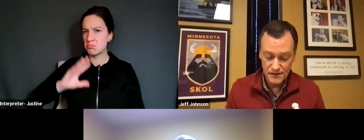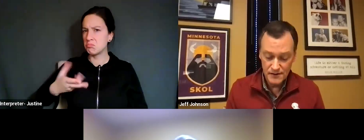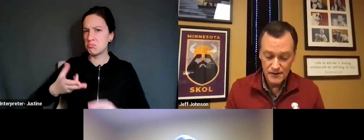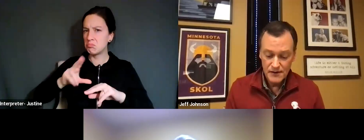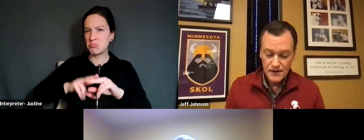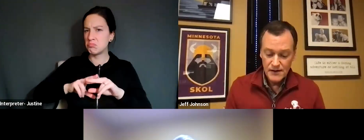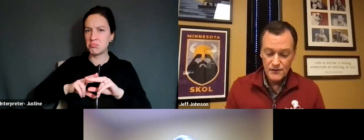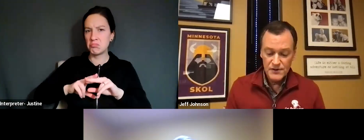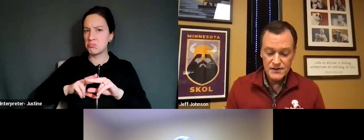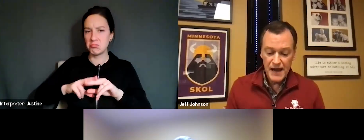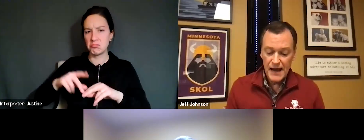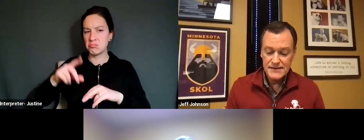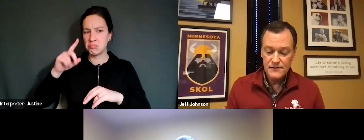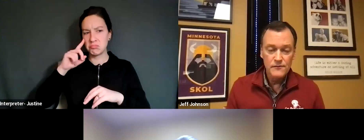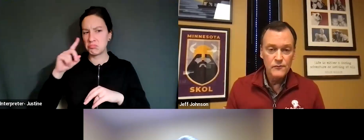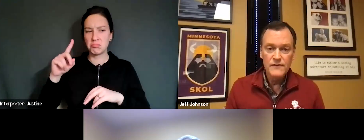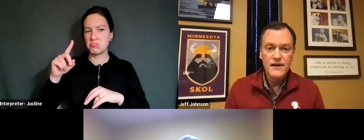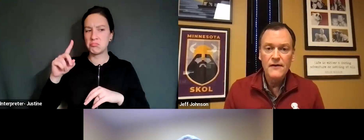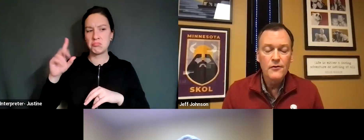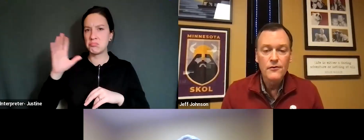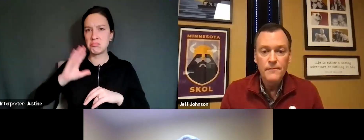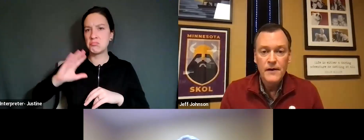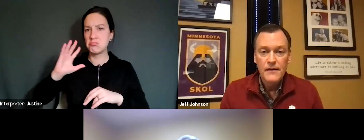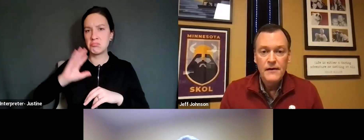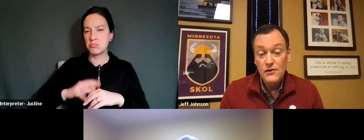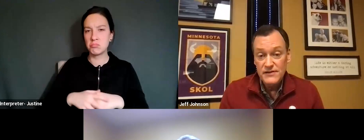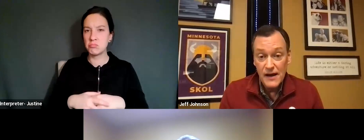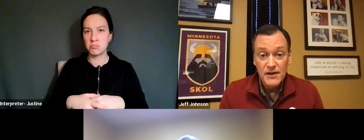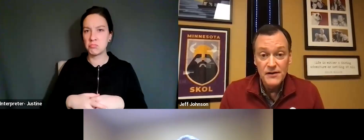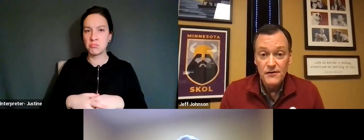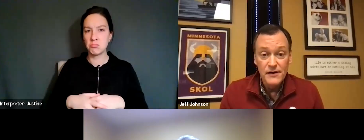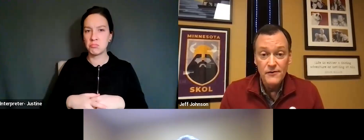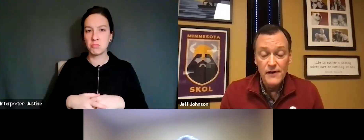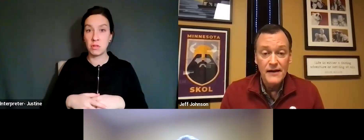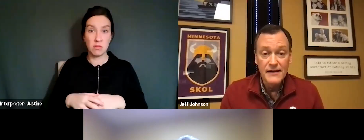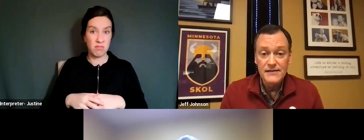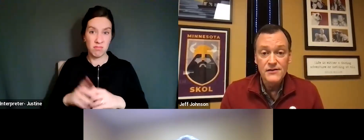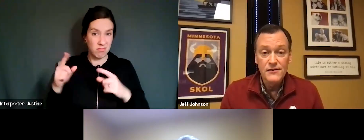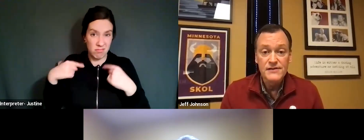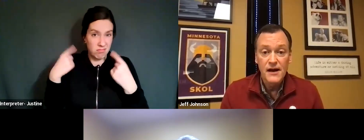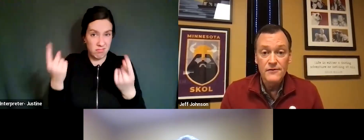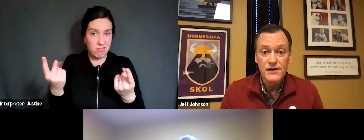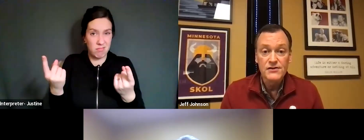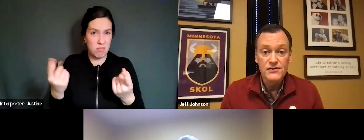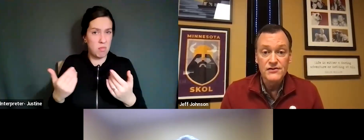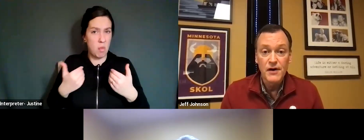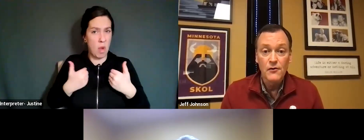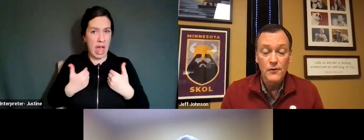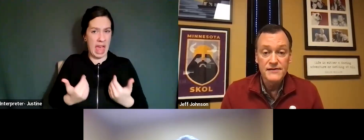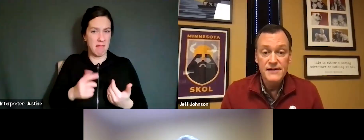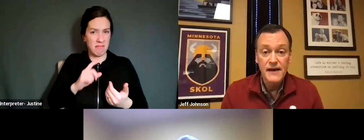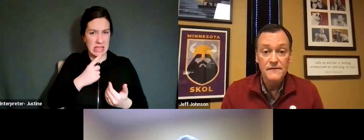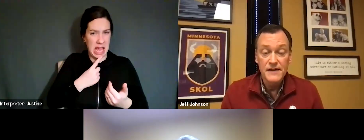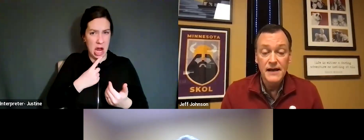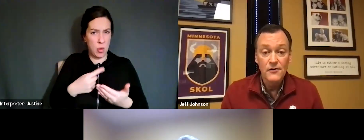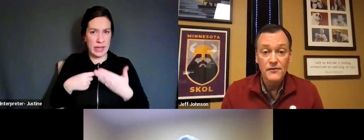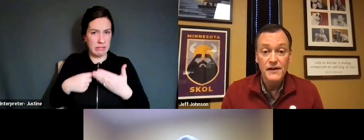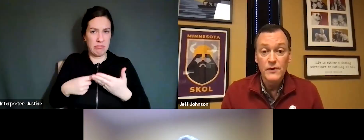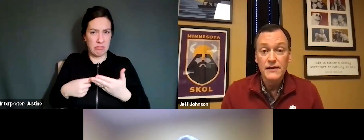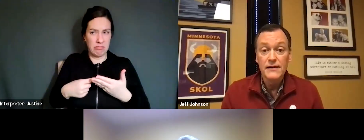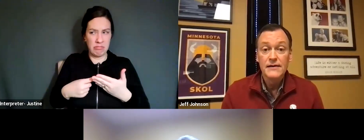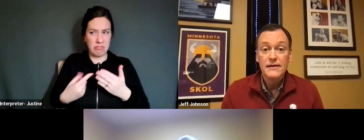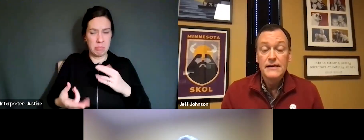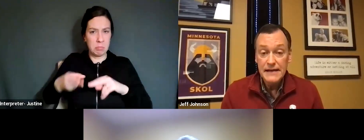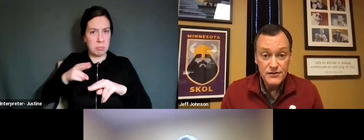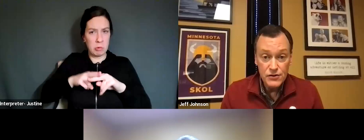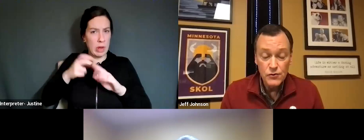been in the recent past. And we've never, as long as I've been here, never had any serious conversations about raising that fee. I don't think